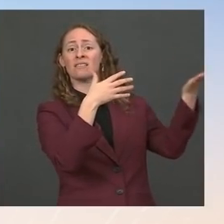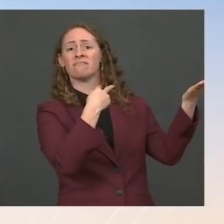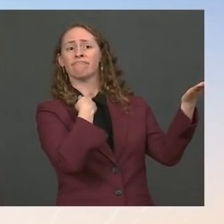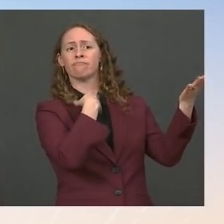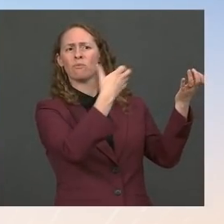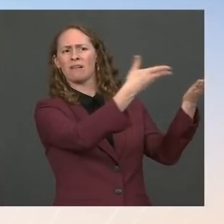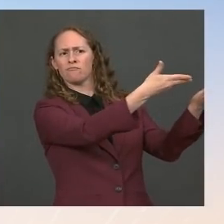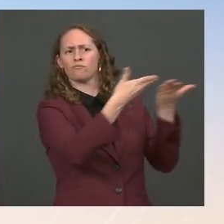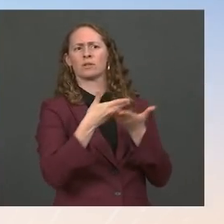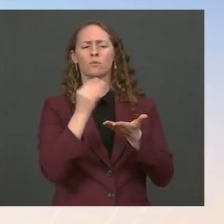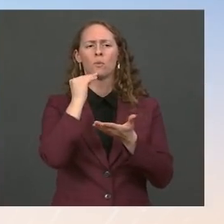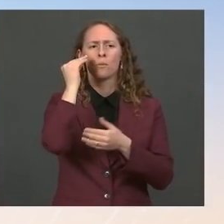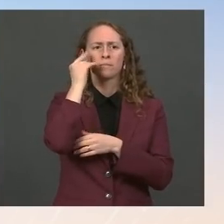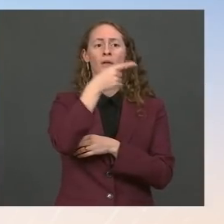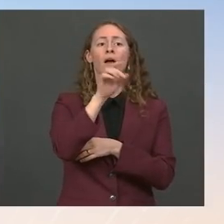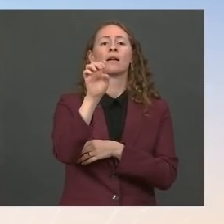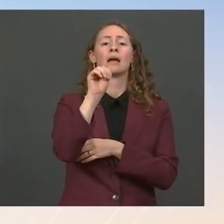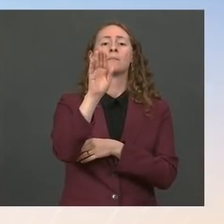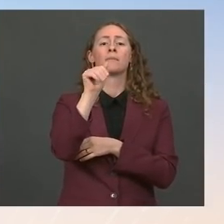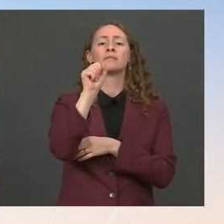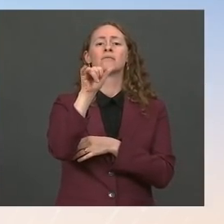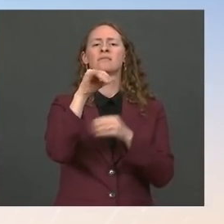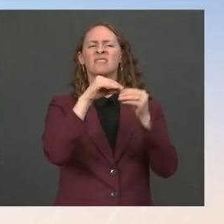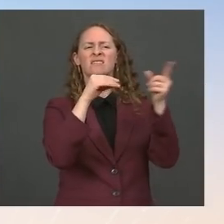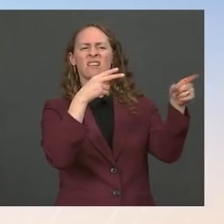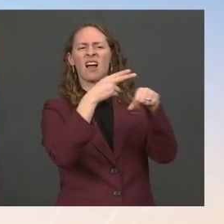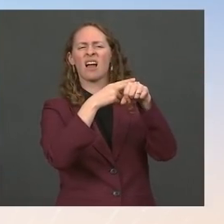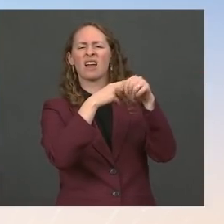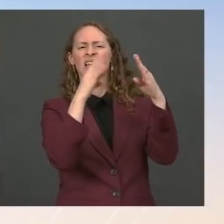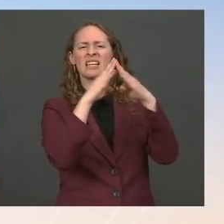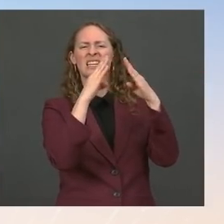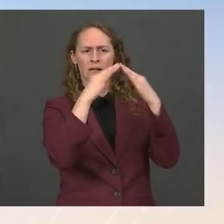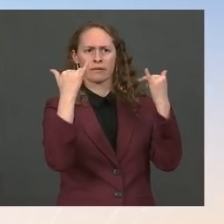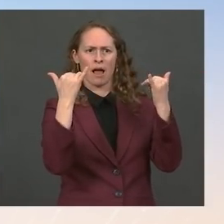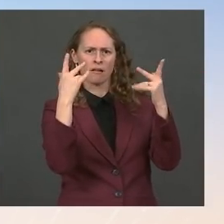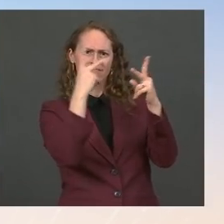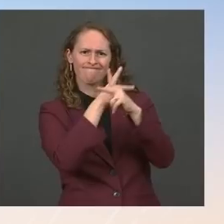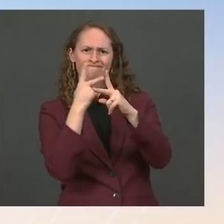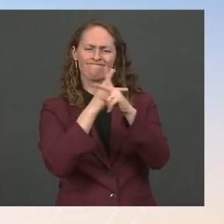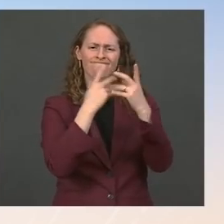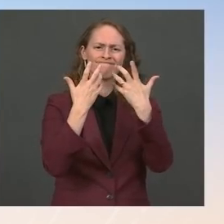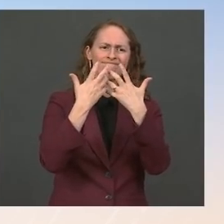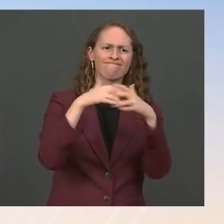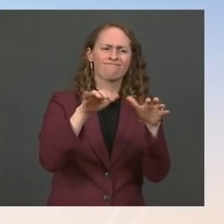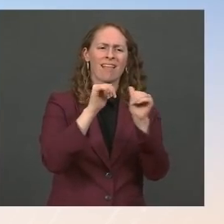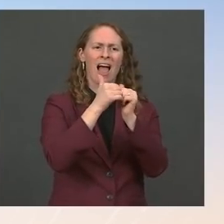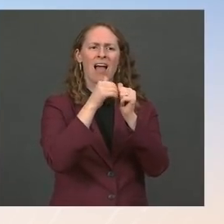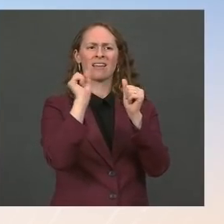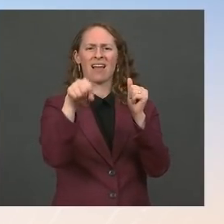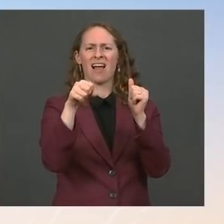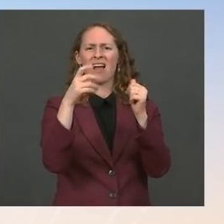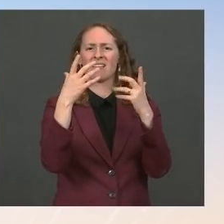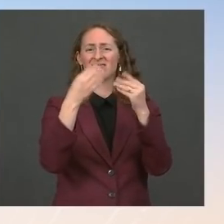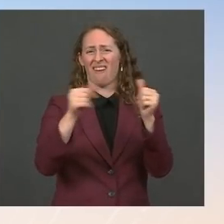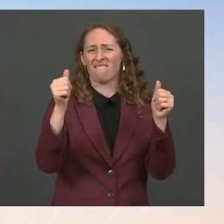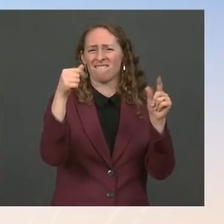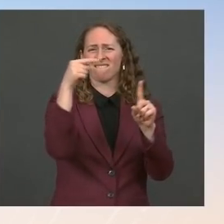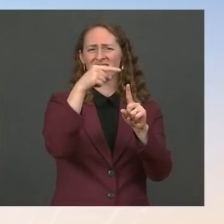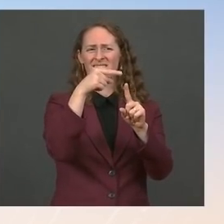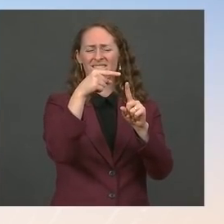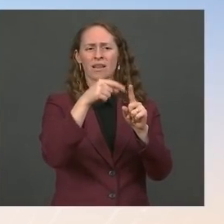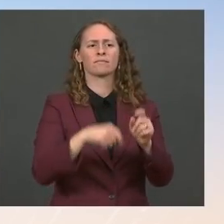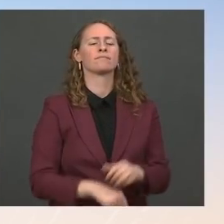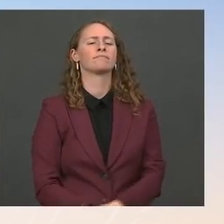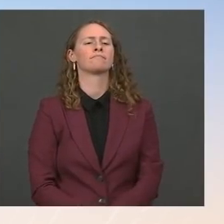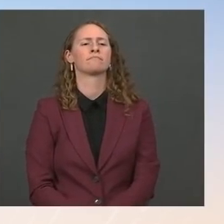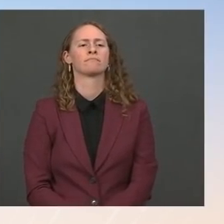Port-au-Prince is coordinating with local authorities and providing assistance to the families to resolve the situation. I'd also note that we've had a travel advisory